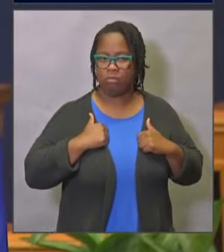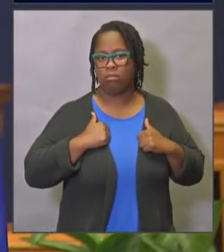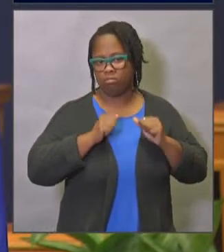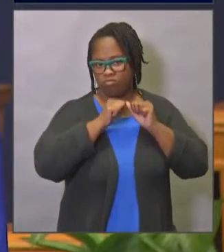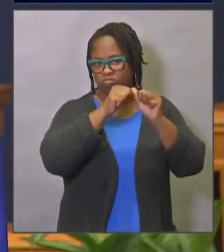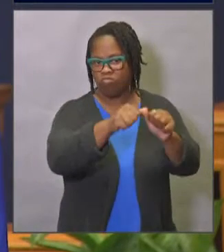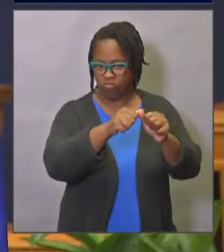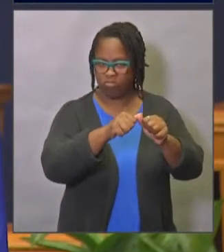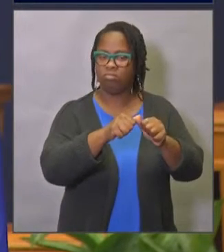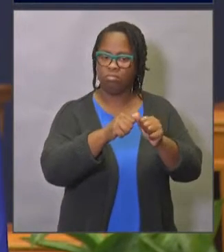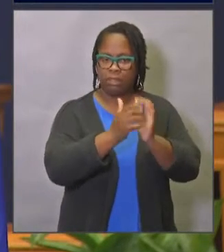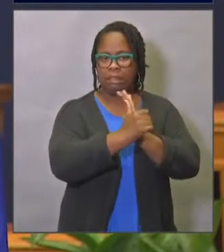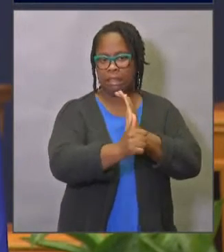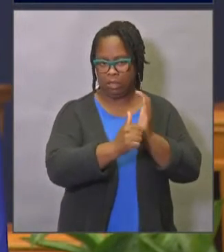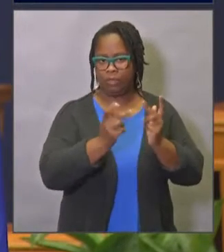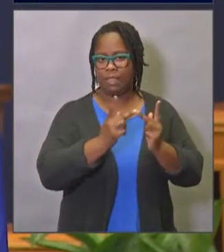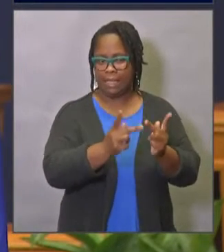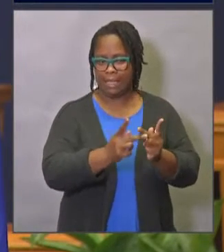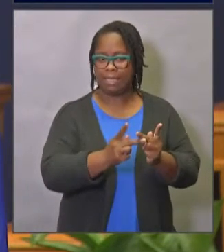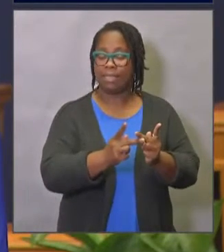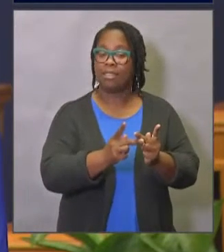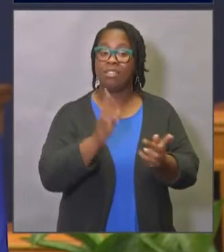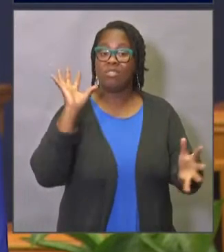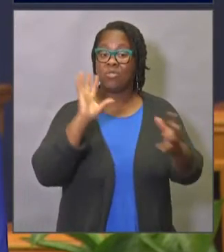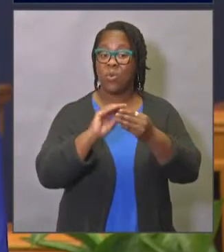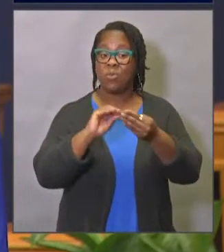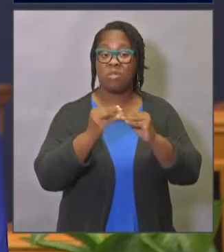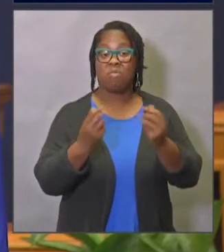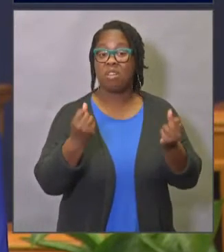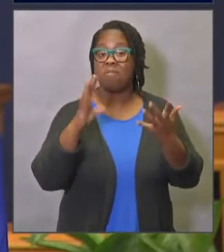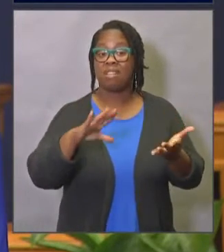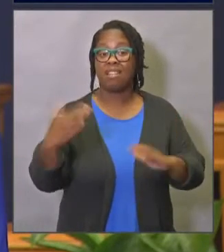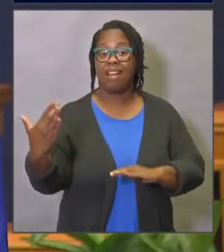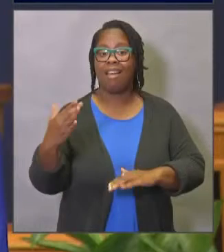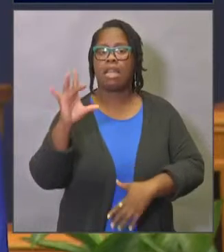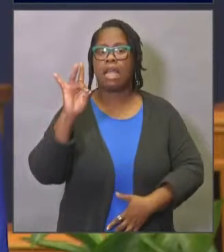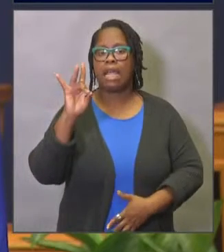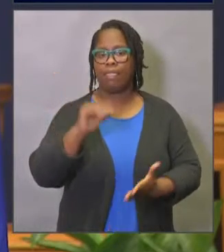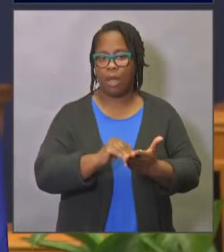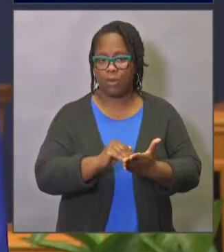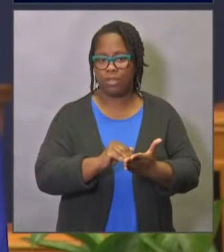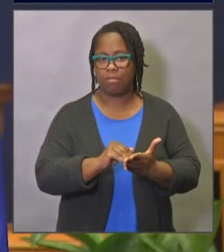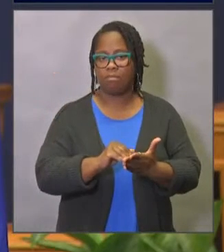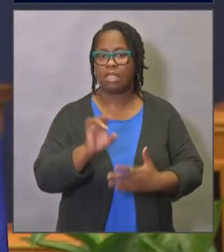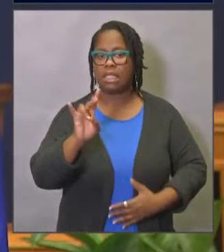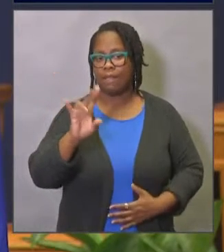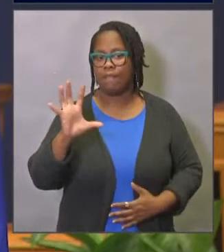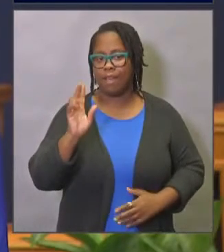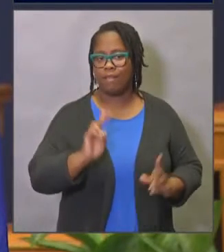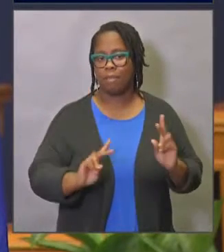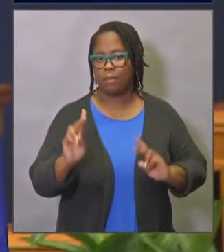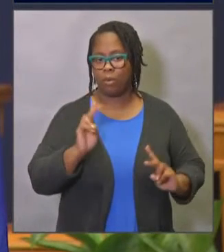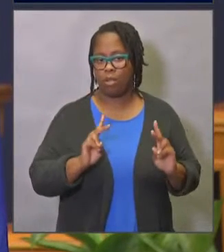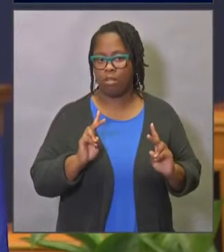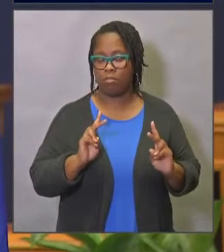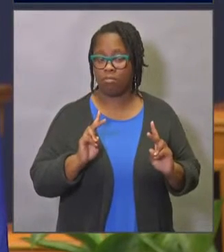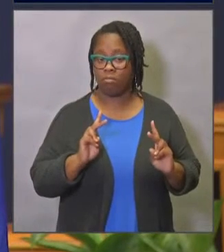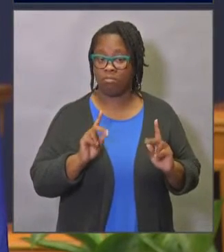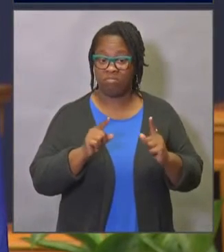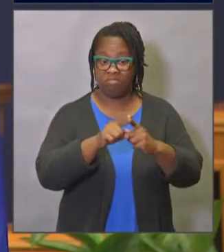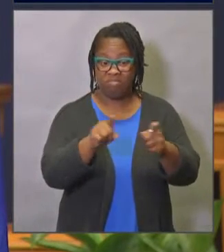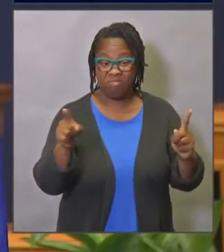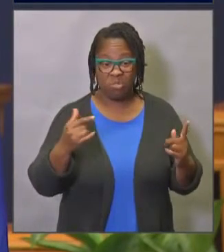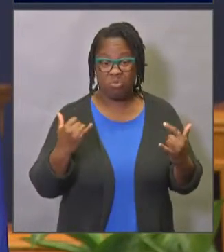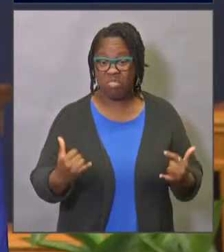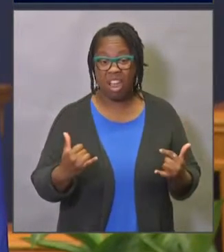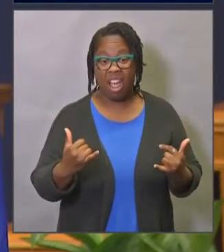number of deaths to 8,075 in our county. And for everyone who's now facing a future without a